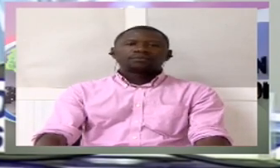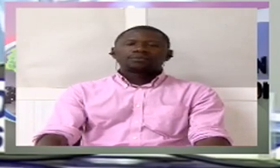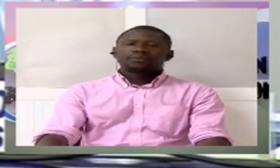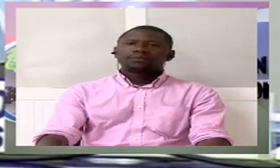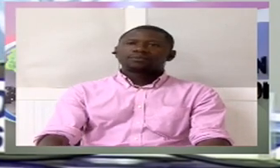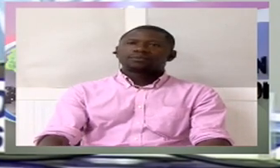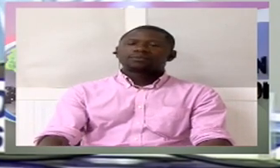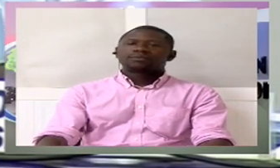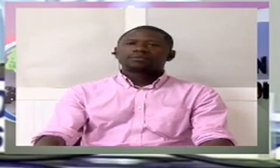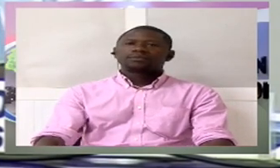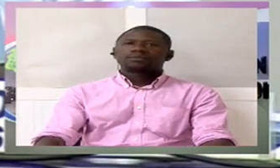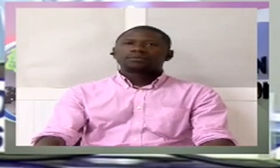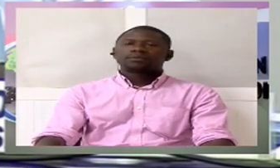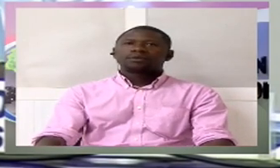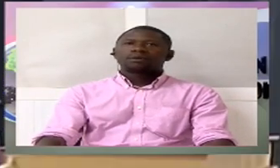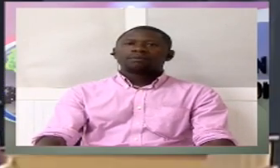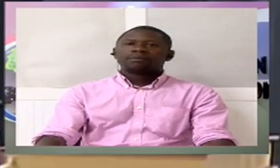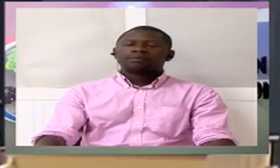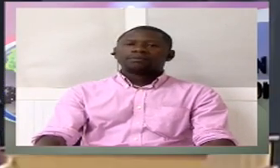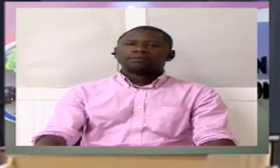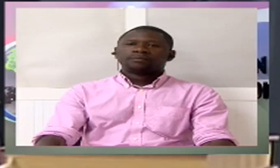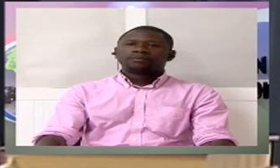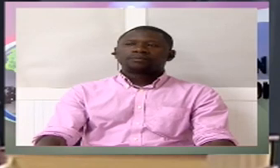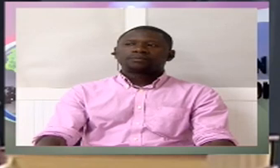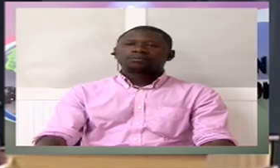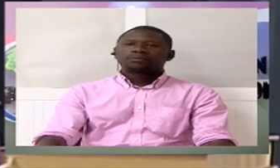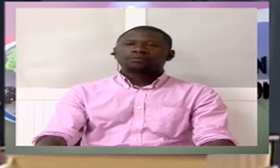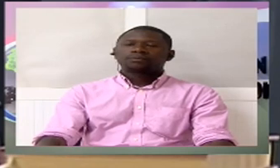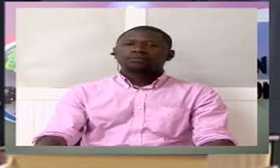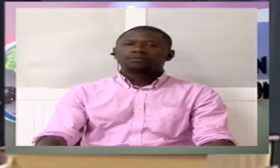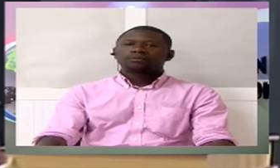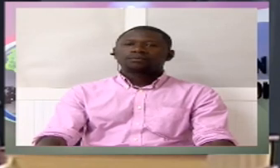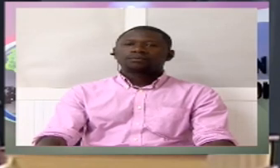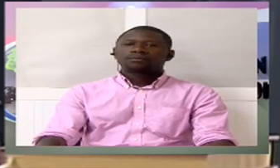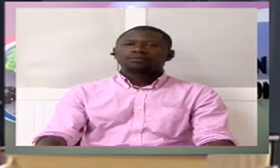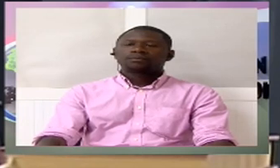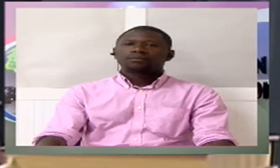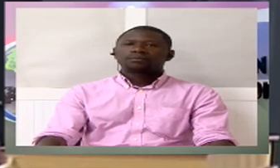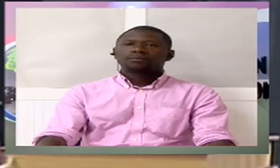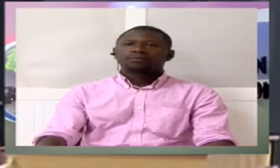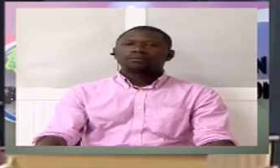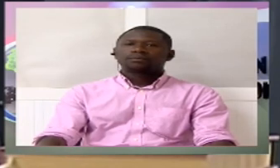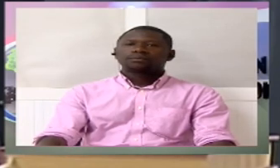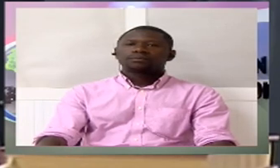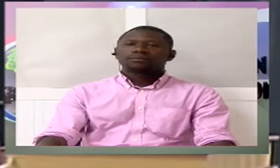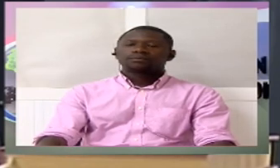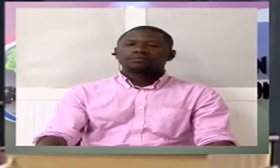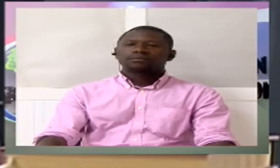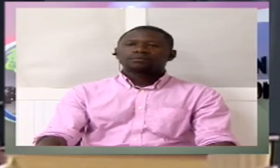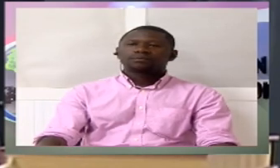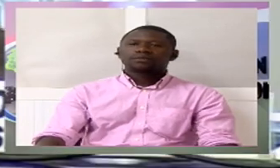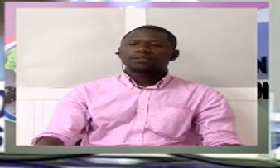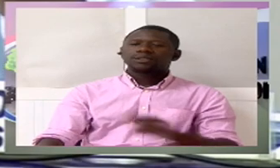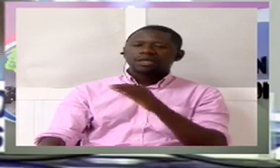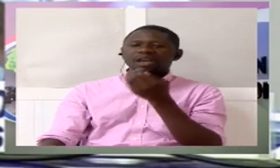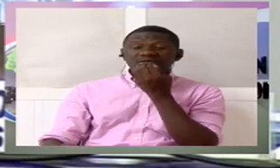ya kendi abe jare la nyina pour moye tabiro ke kaki moye kasola. The food in the